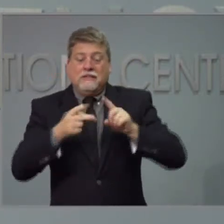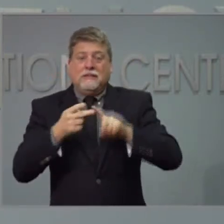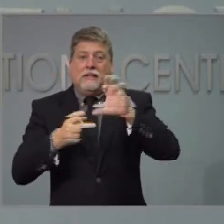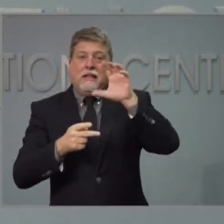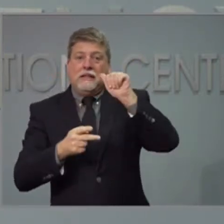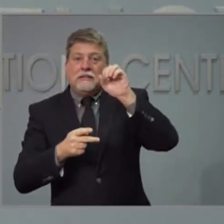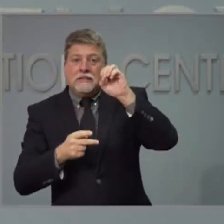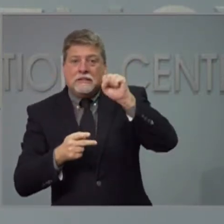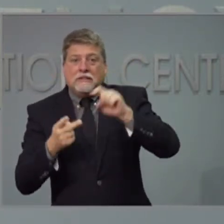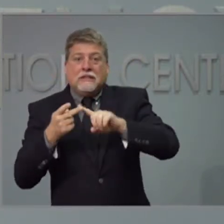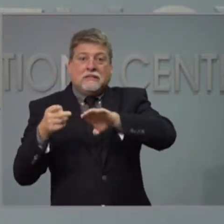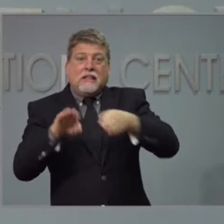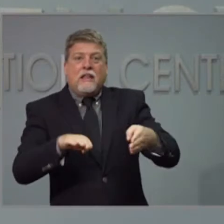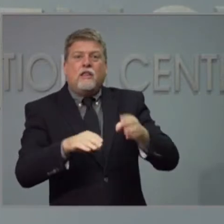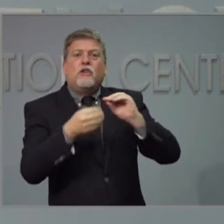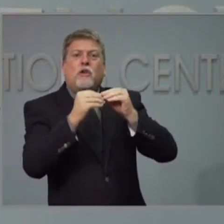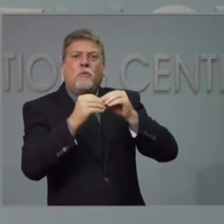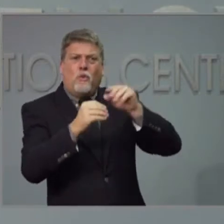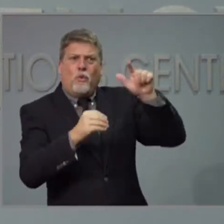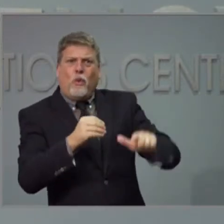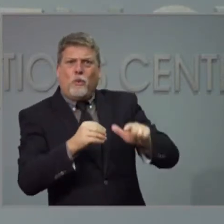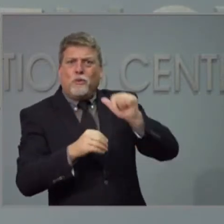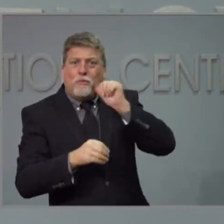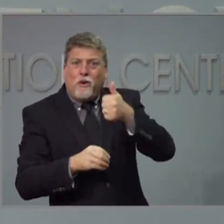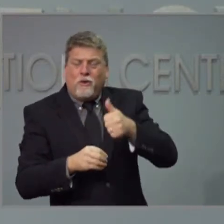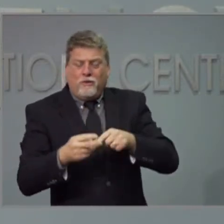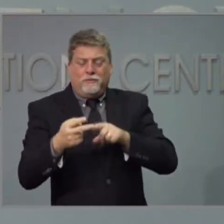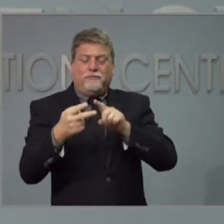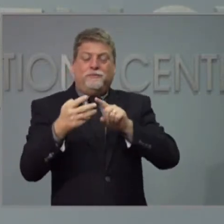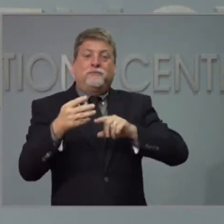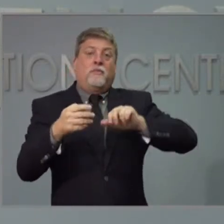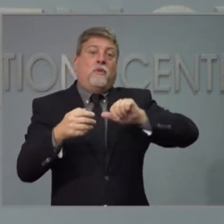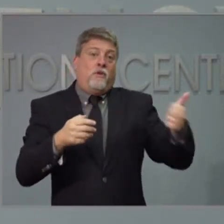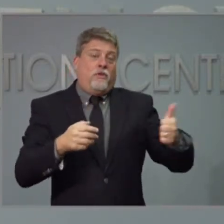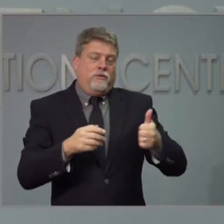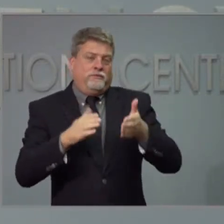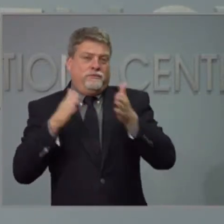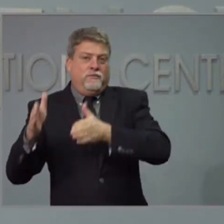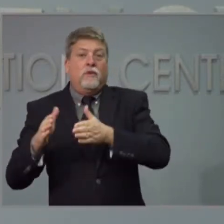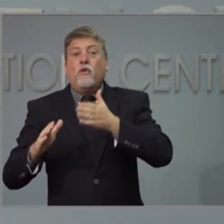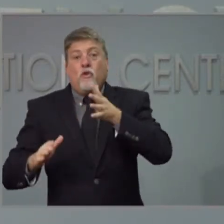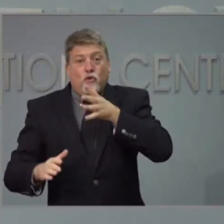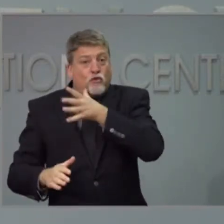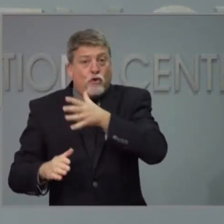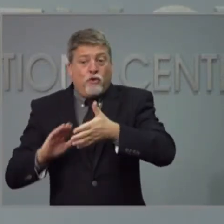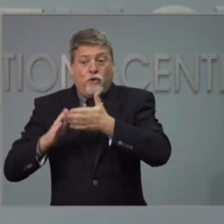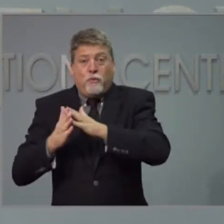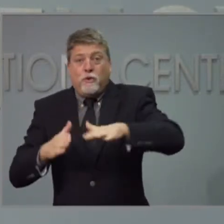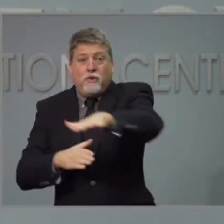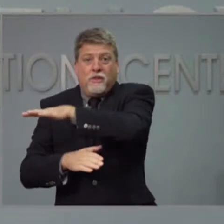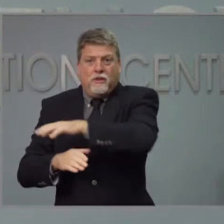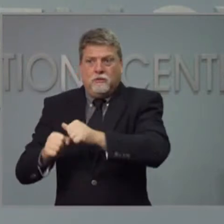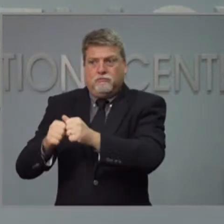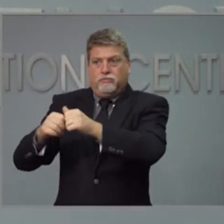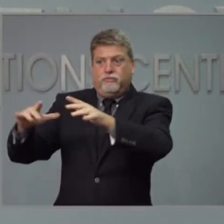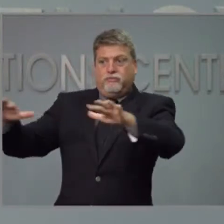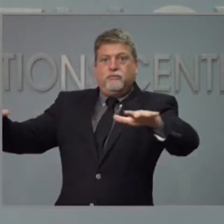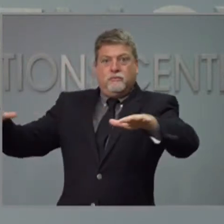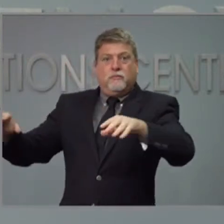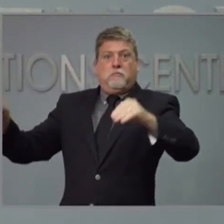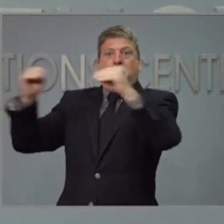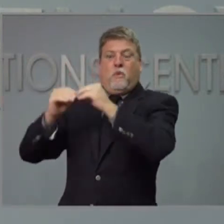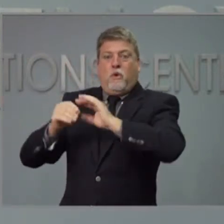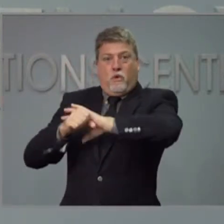artificially low tomorrow. Second, our rural communities are experiencing rapid growth in the spread of this